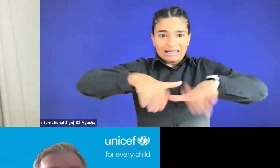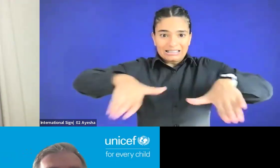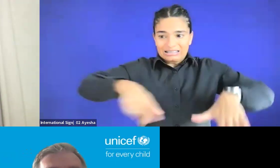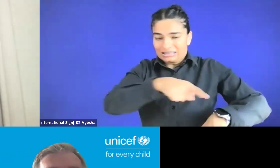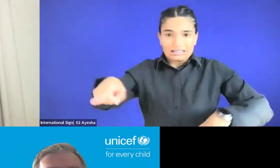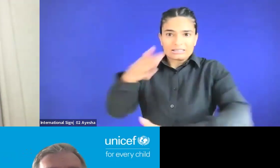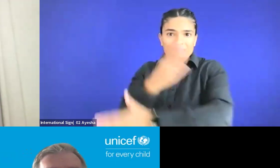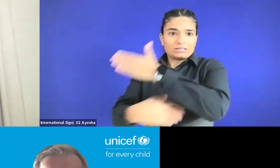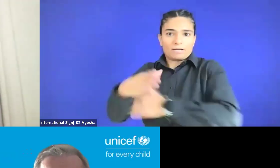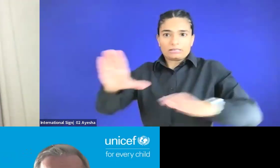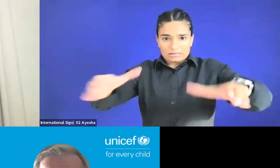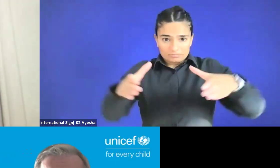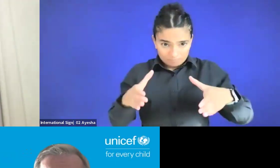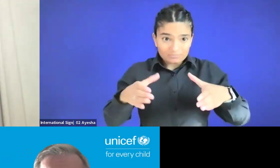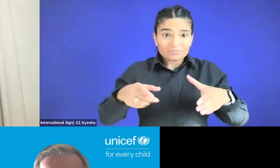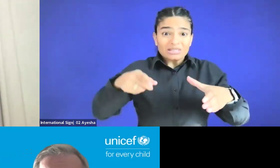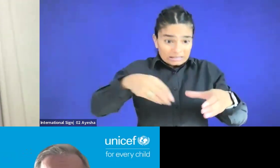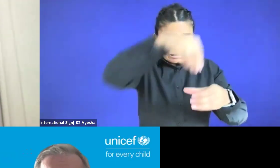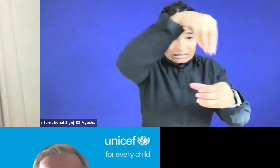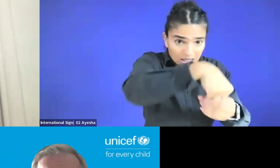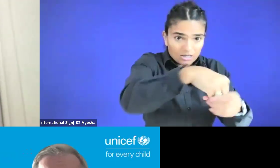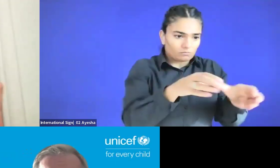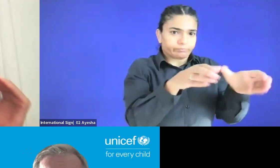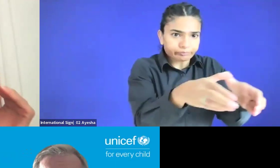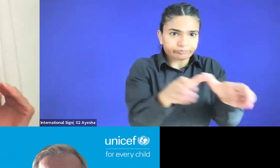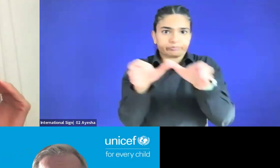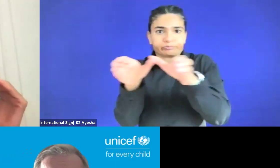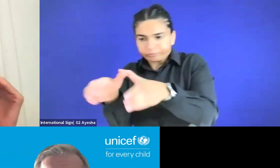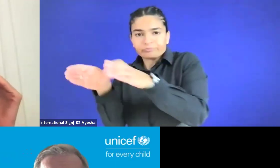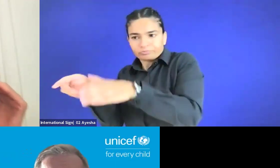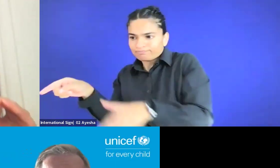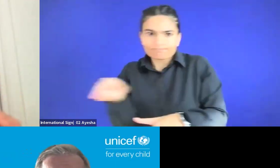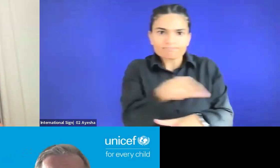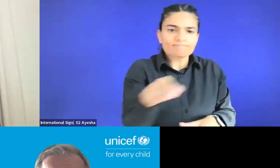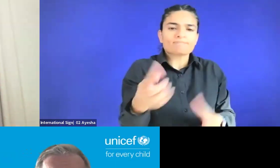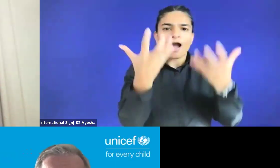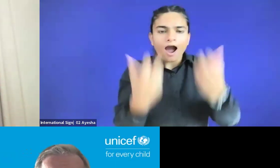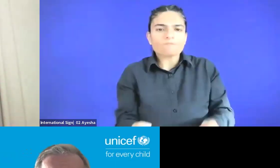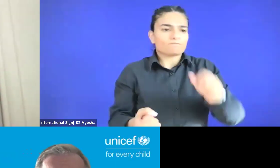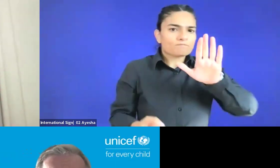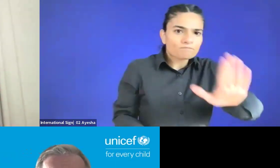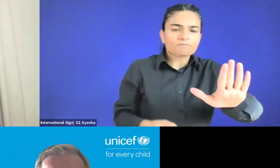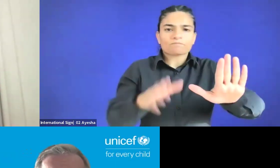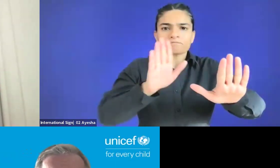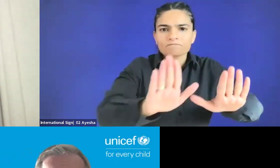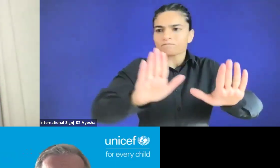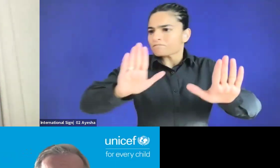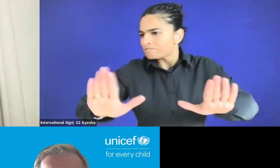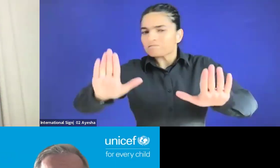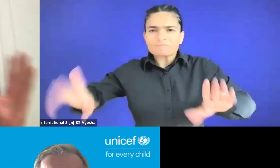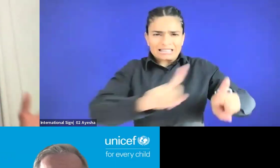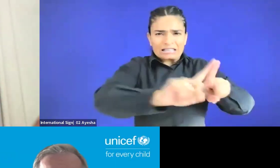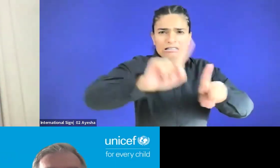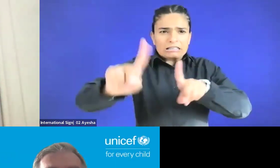we have differentiated groups with high level of support and low level of support.